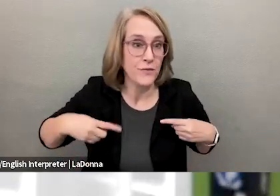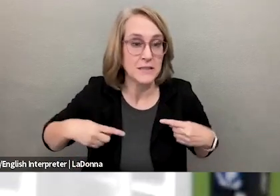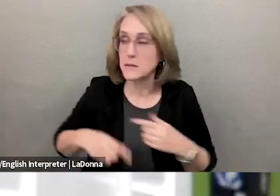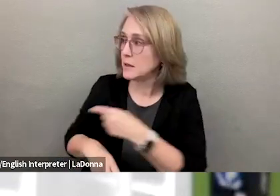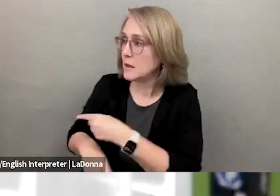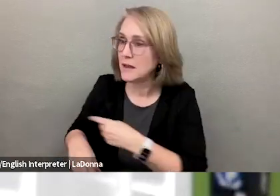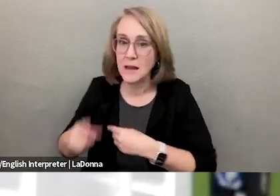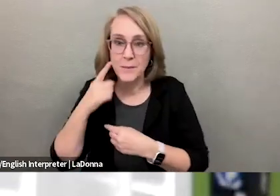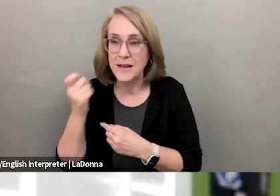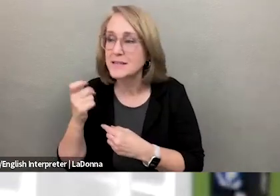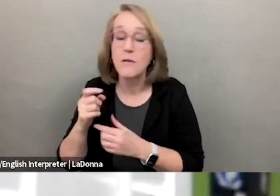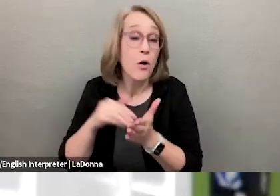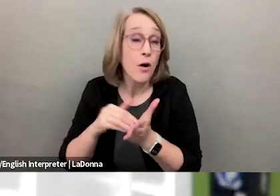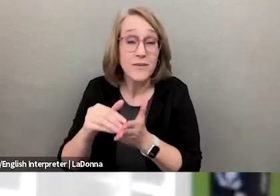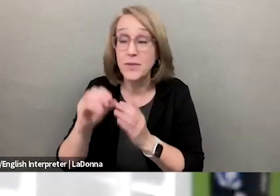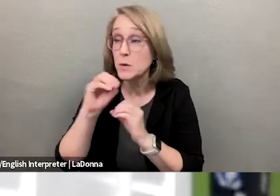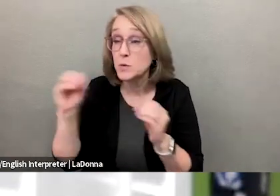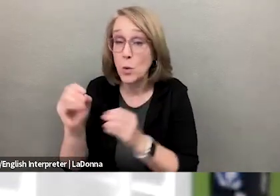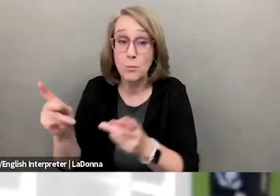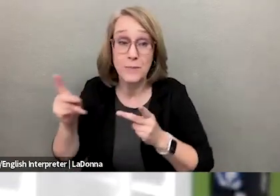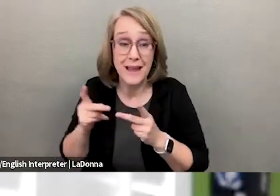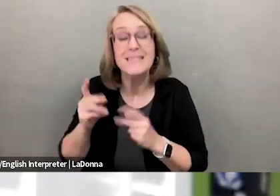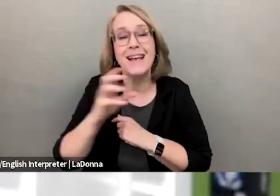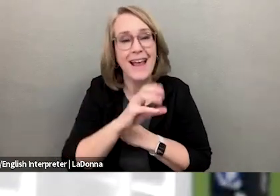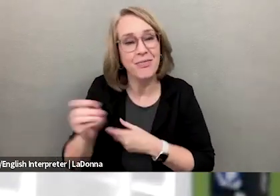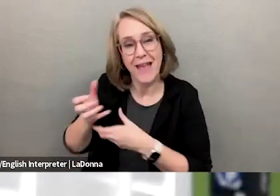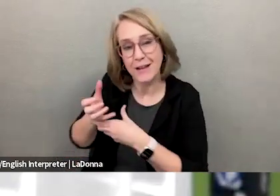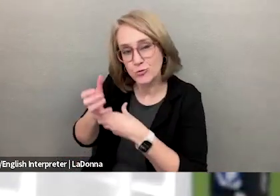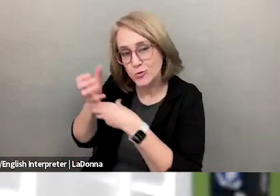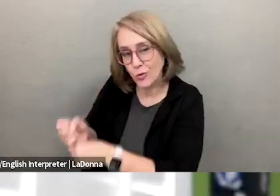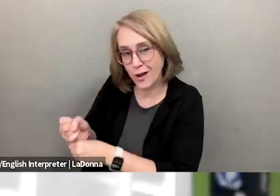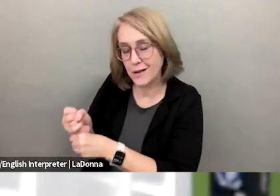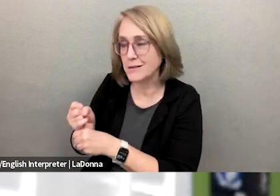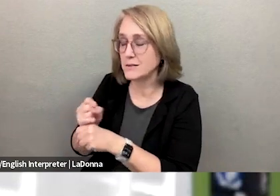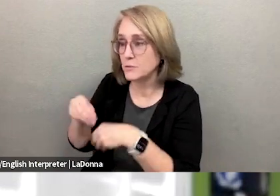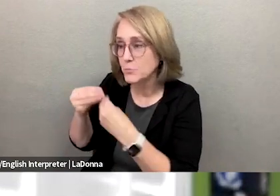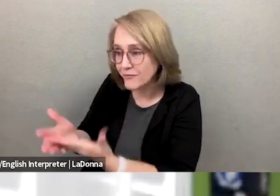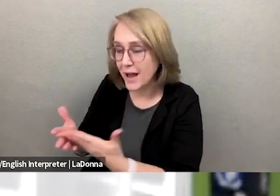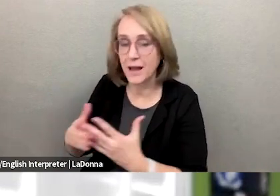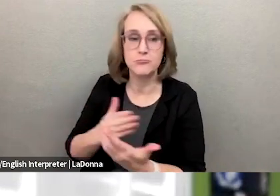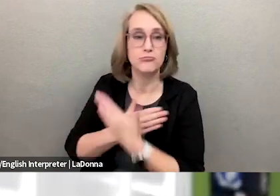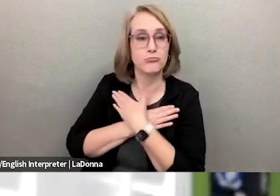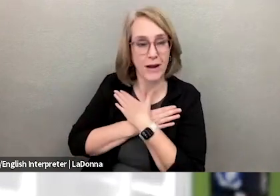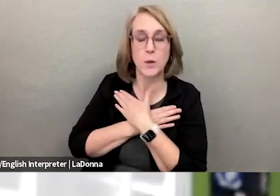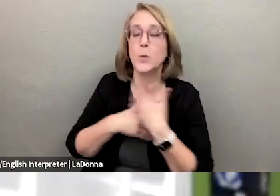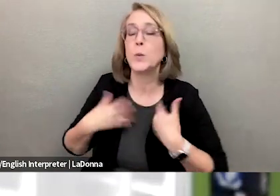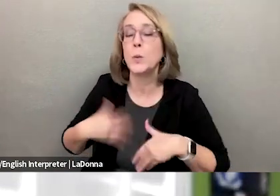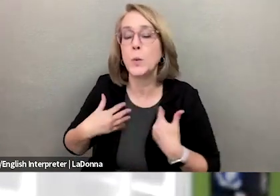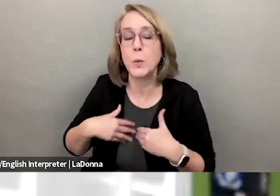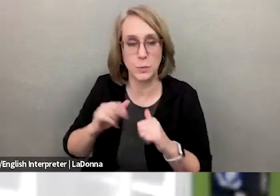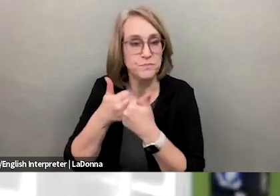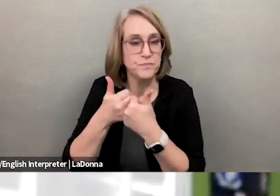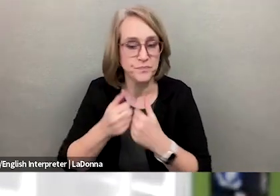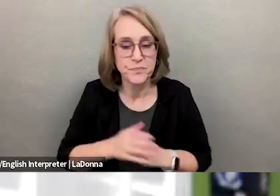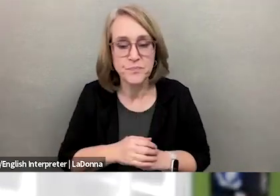are trusting of their child. Somebody needs to be able to care for the person to give that respite break. The other thought that I wanted to kind of throw out to the